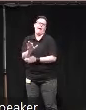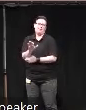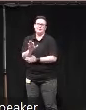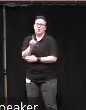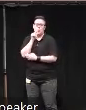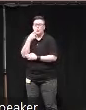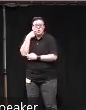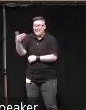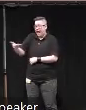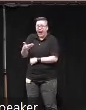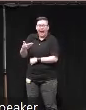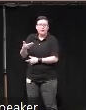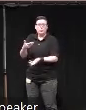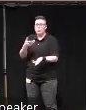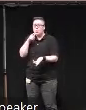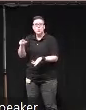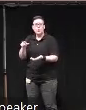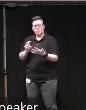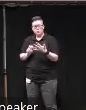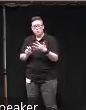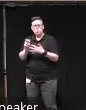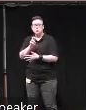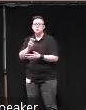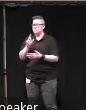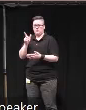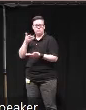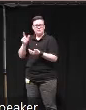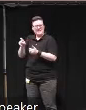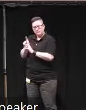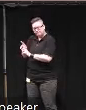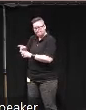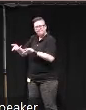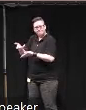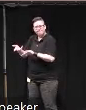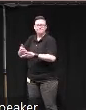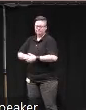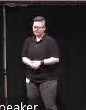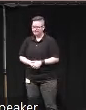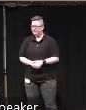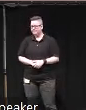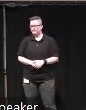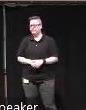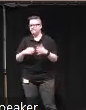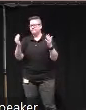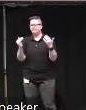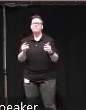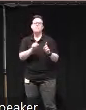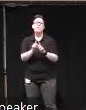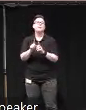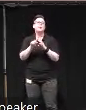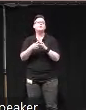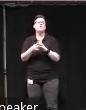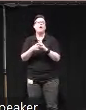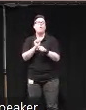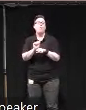has been just hired and who are progressing along our overall ladder. And also, we're going to start working